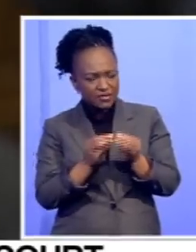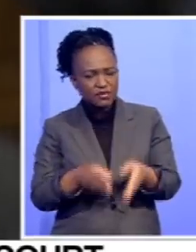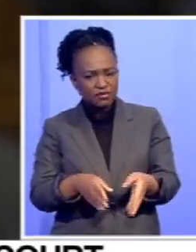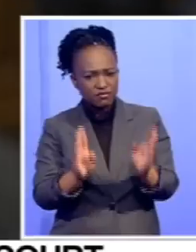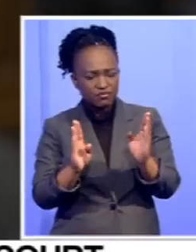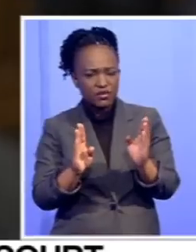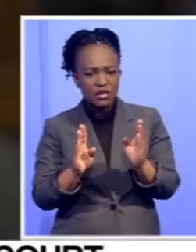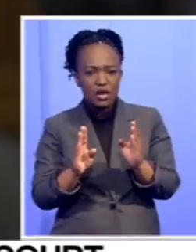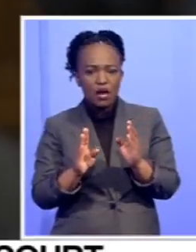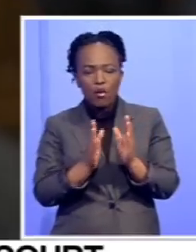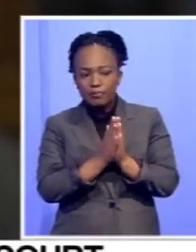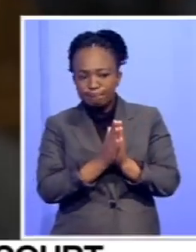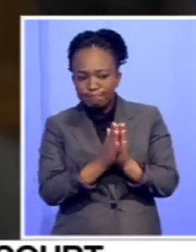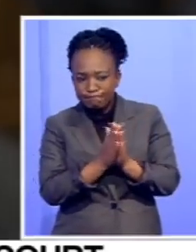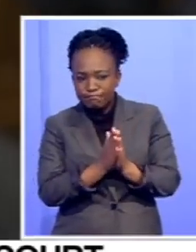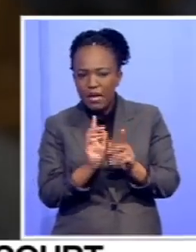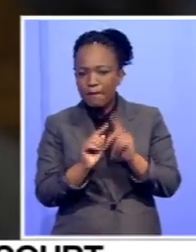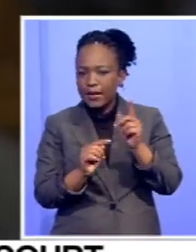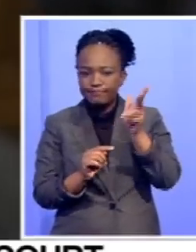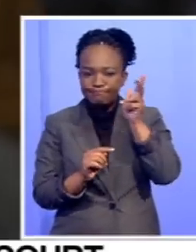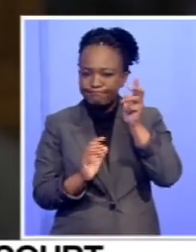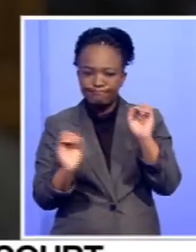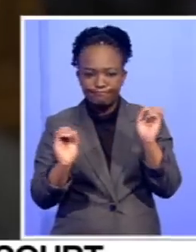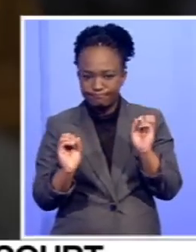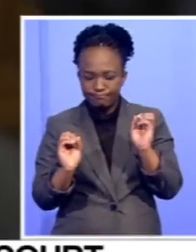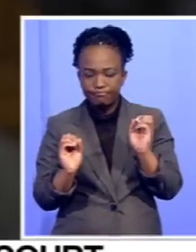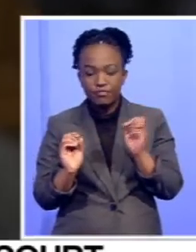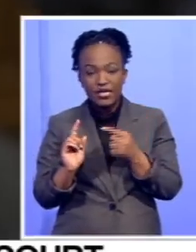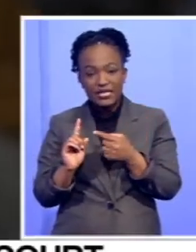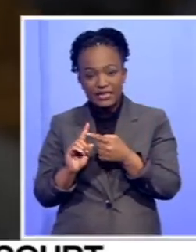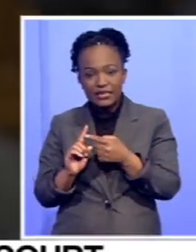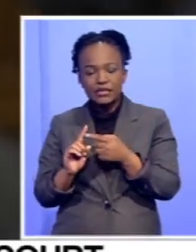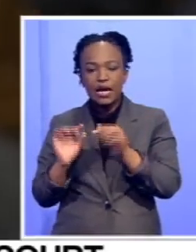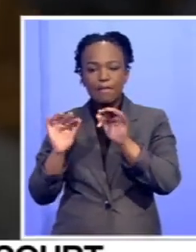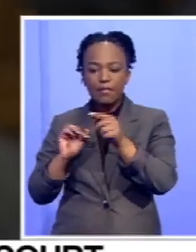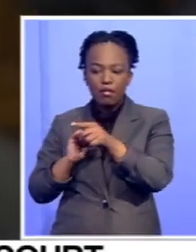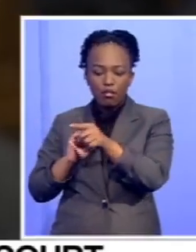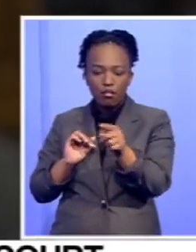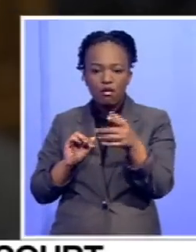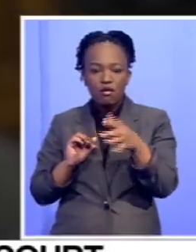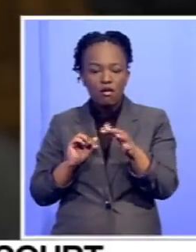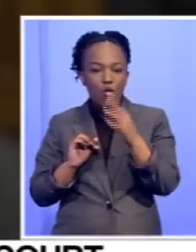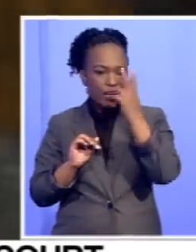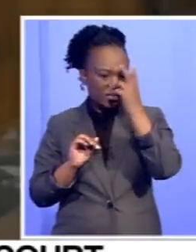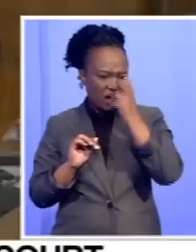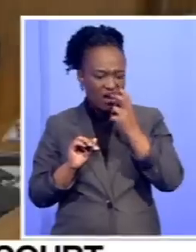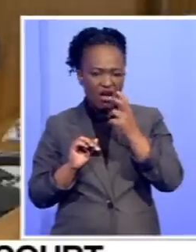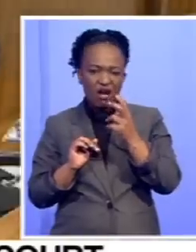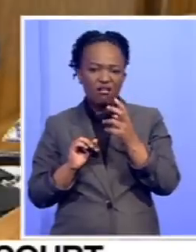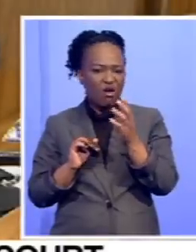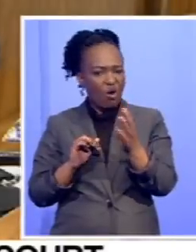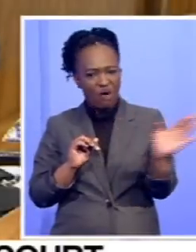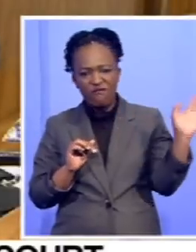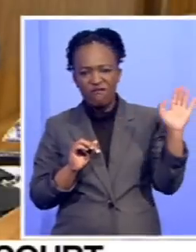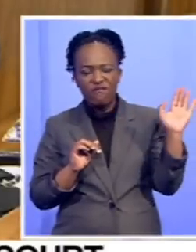request falls on deaf ears. At last, she and people in her employ break the existing pieces of tar, remove them, and retar